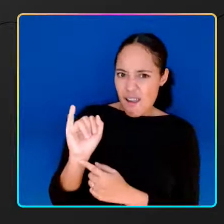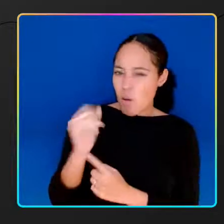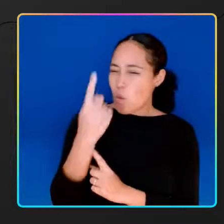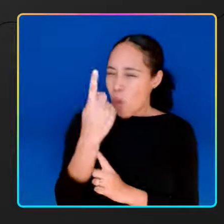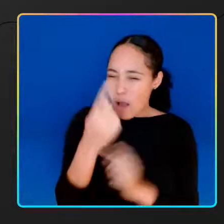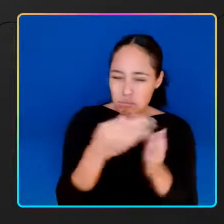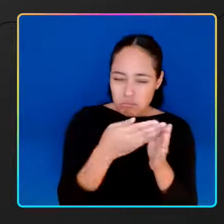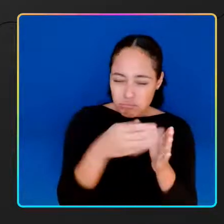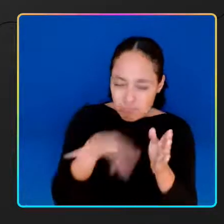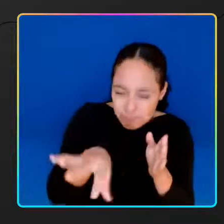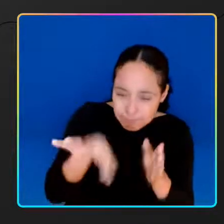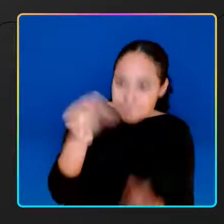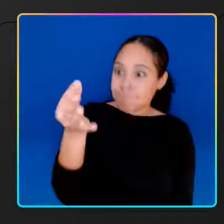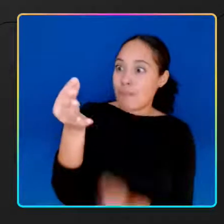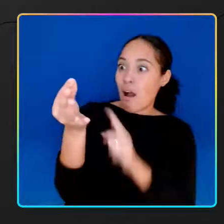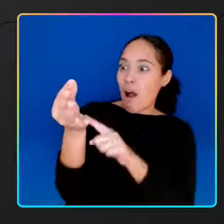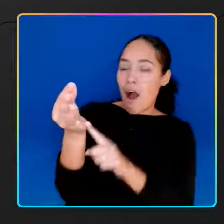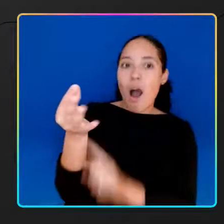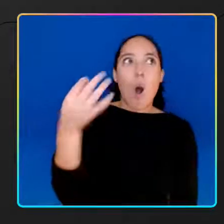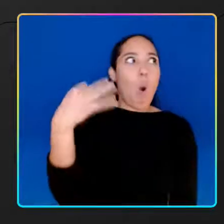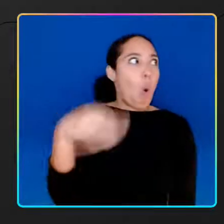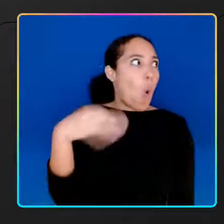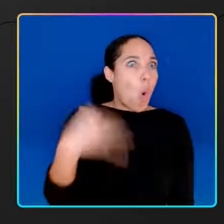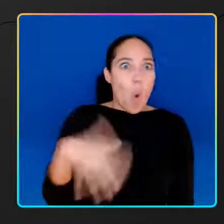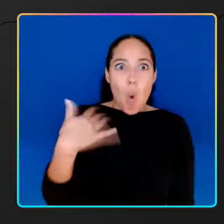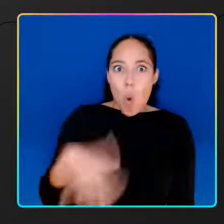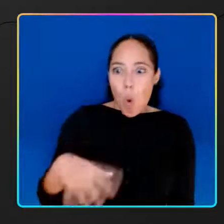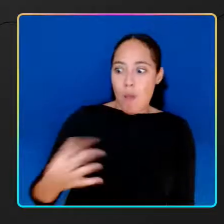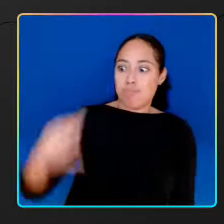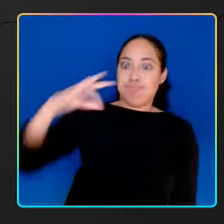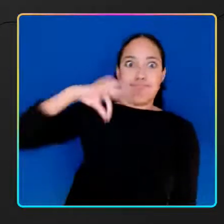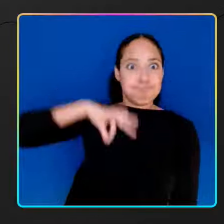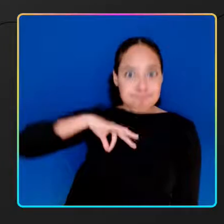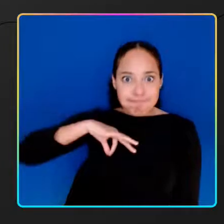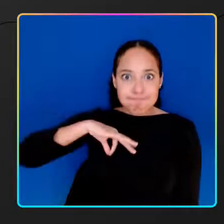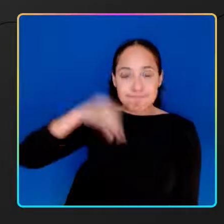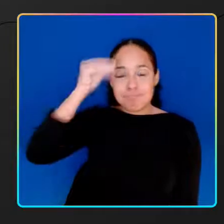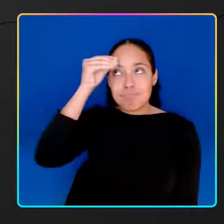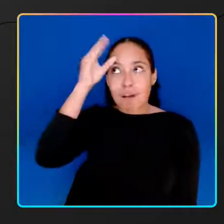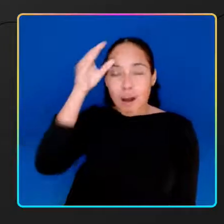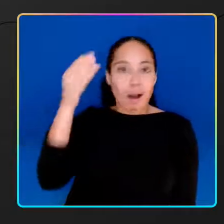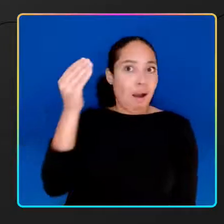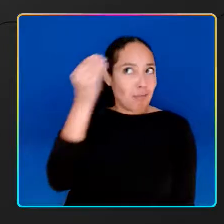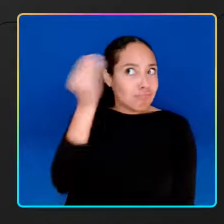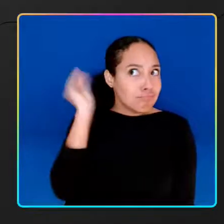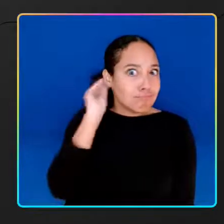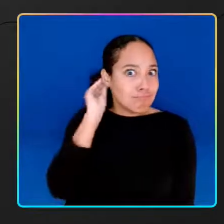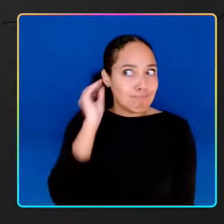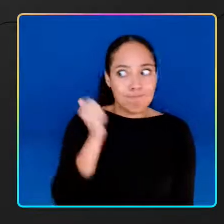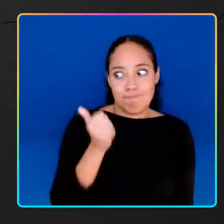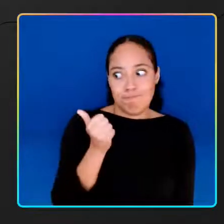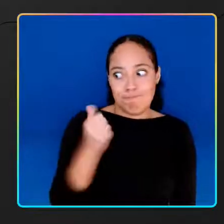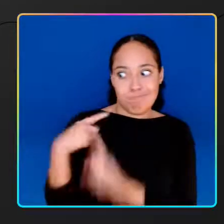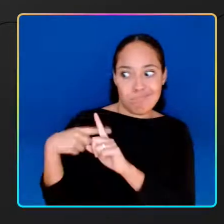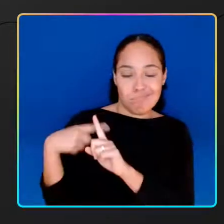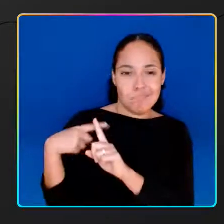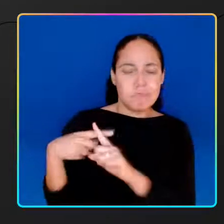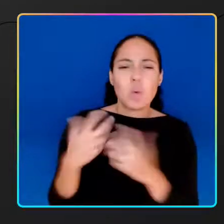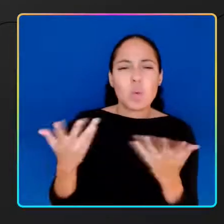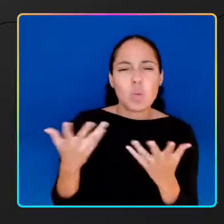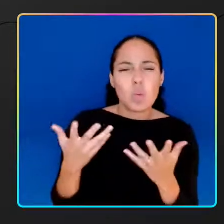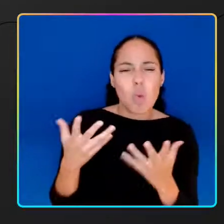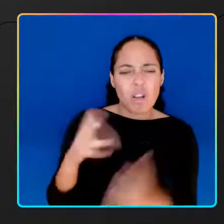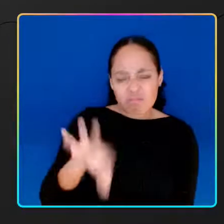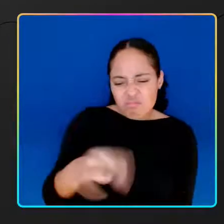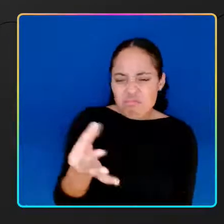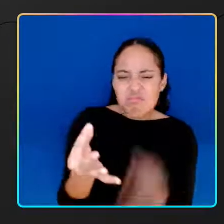Something What is that's a useful thing? Most Yeah, useful. Okay. most useful? Yeah, have you used it a lot?